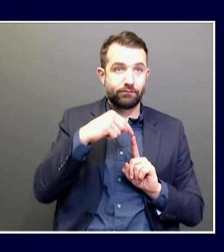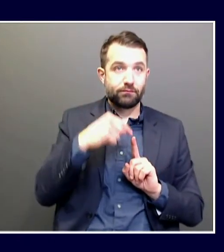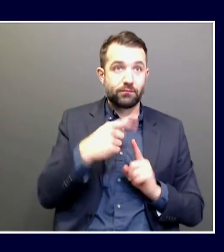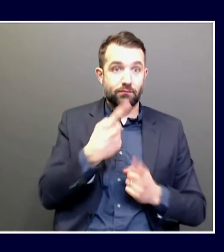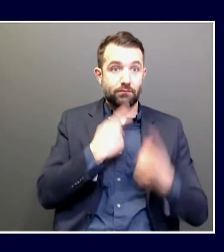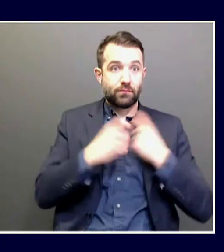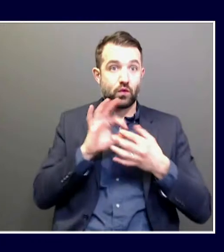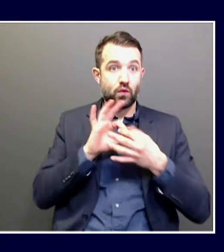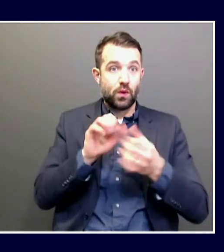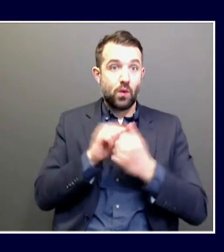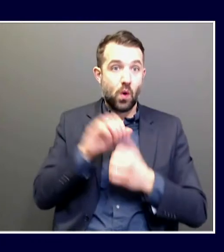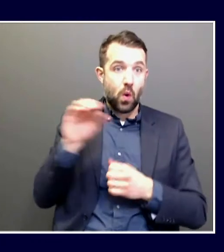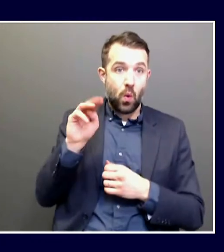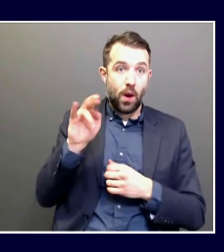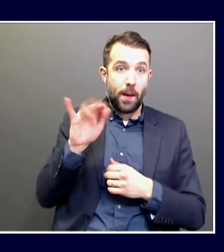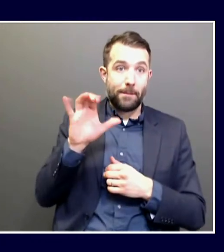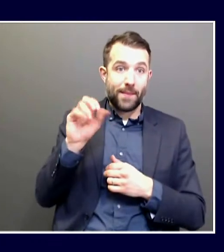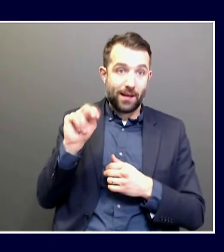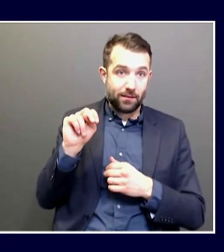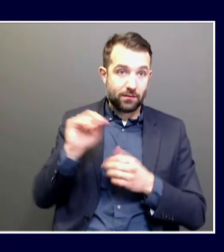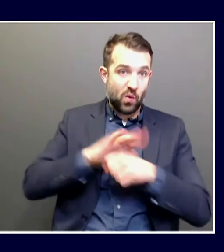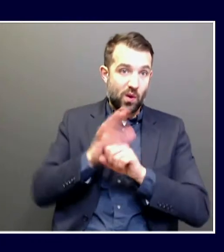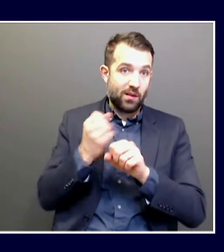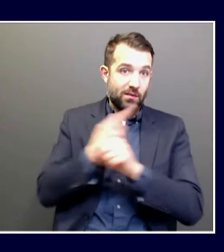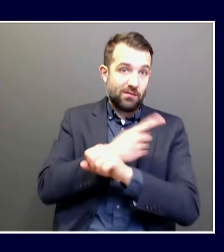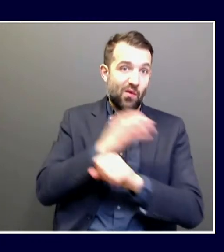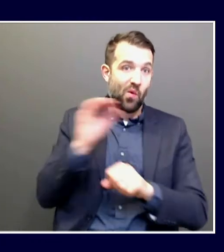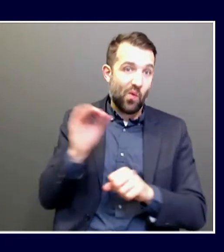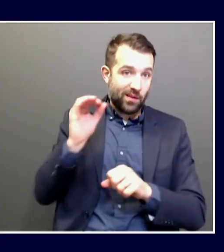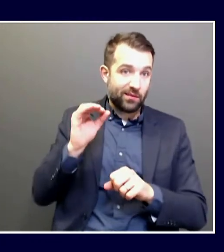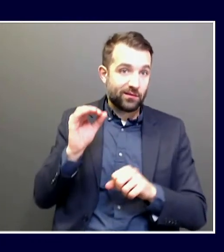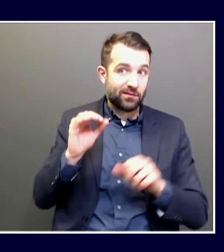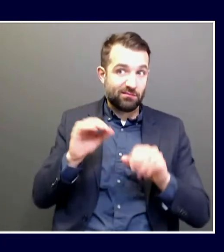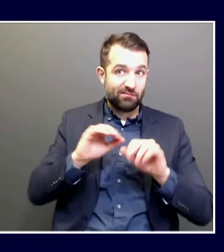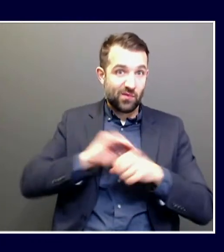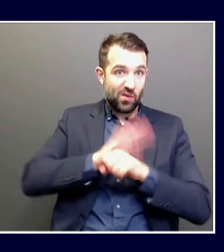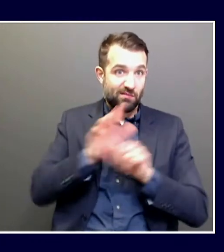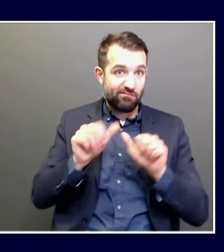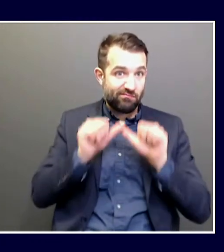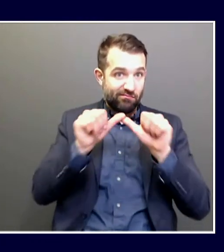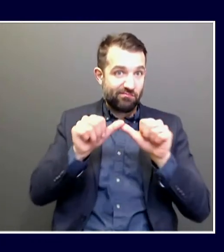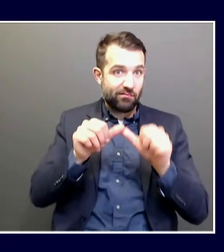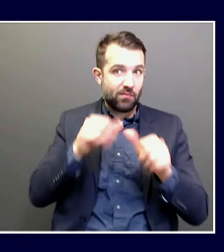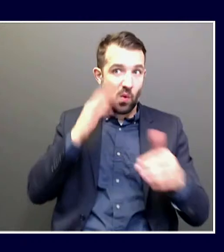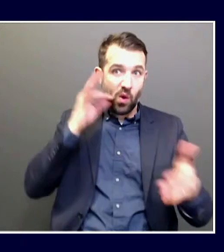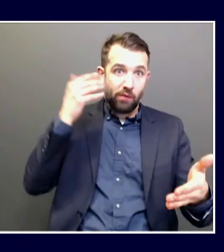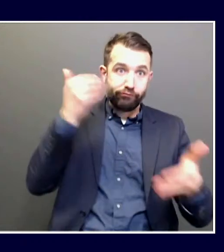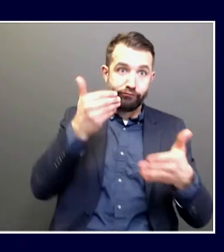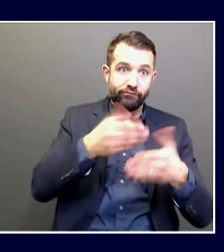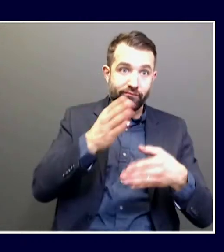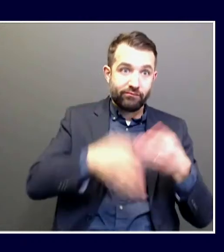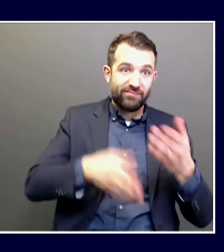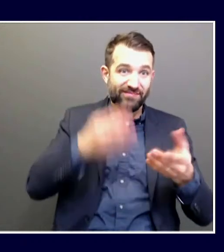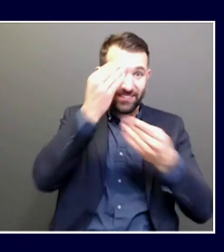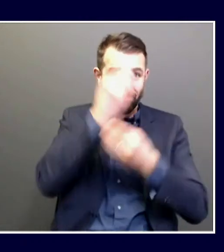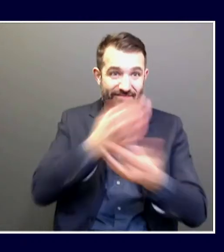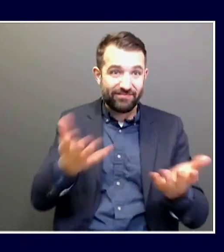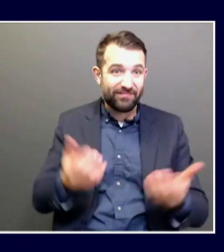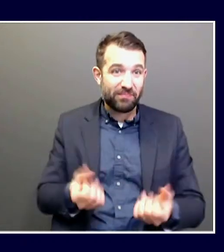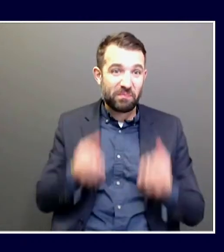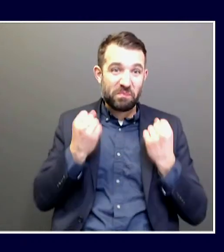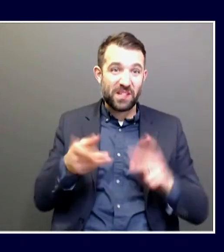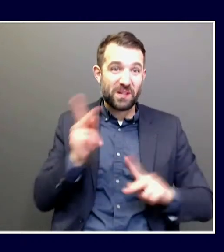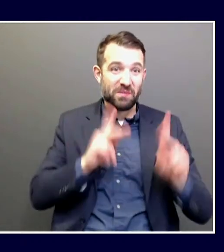and whether or not we're endemic, we still know that many people are in the hospital. Most of the people in the hospital with COVID-19